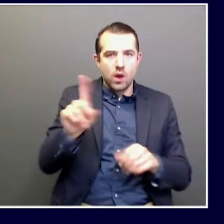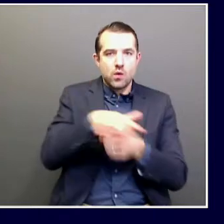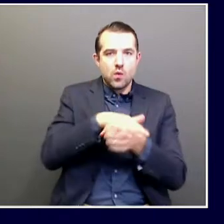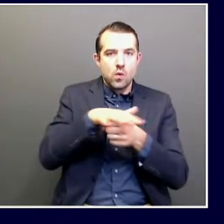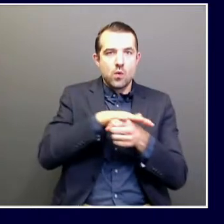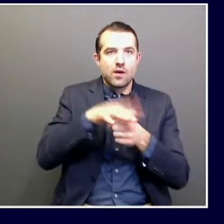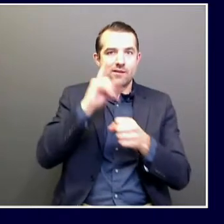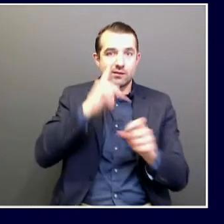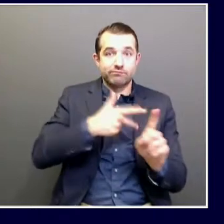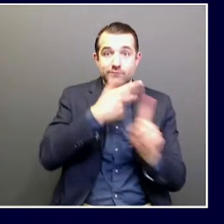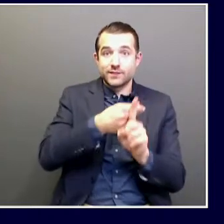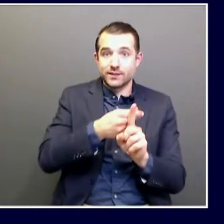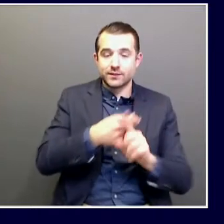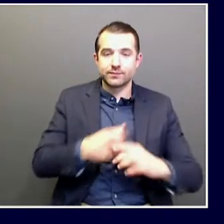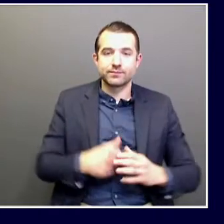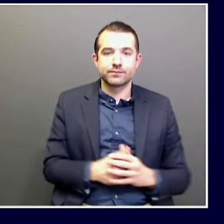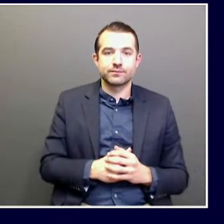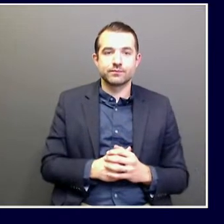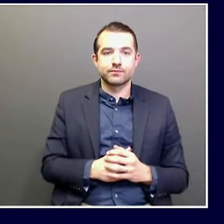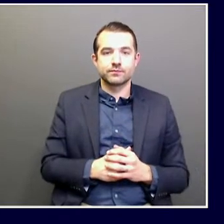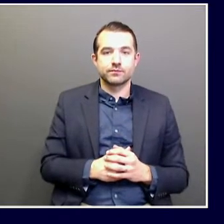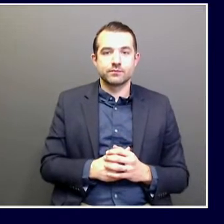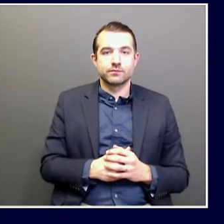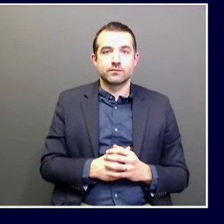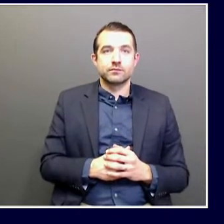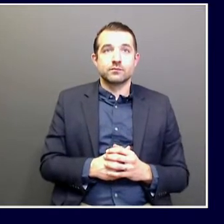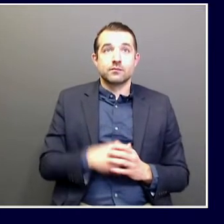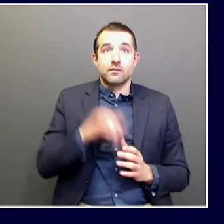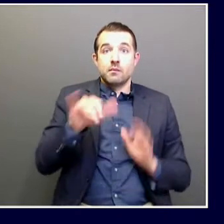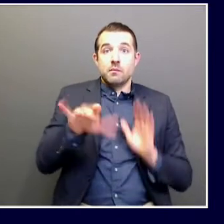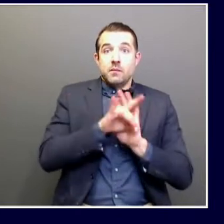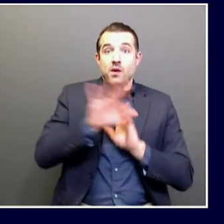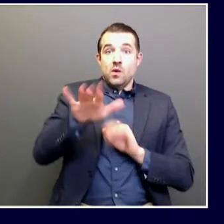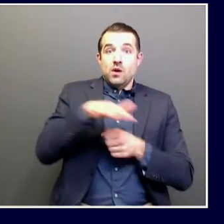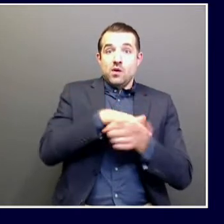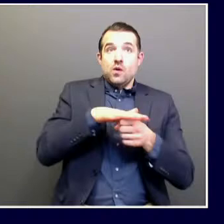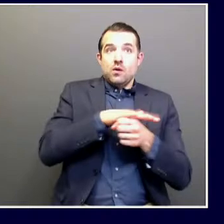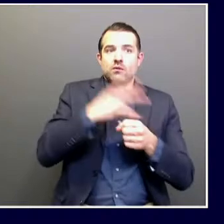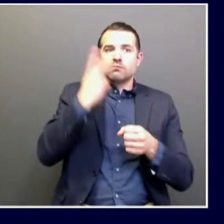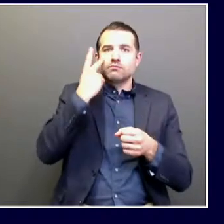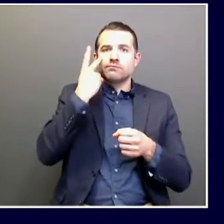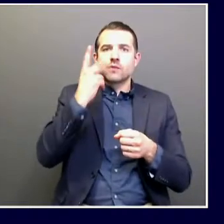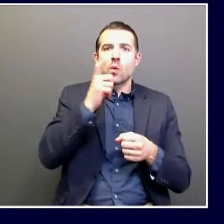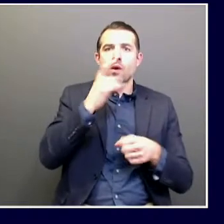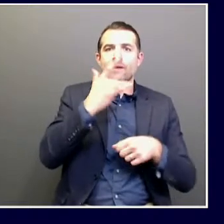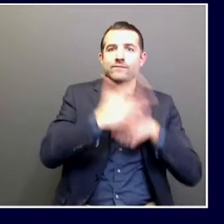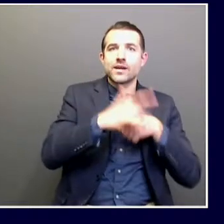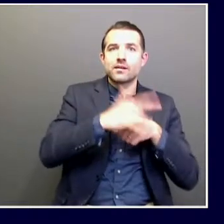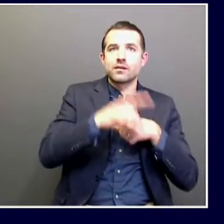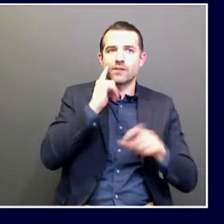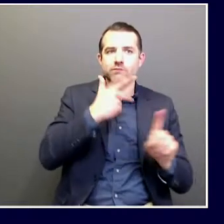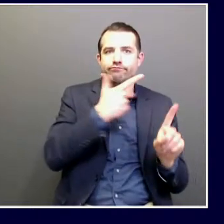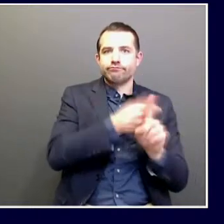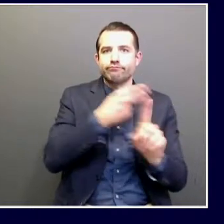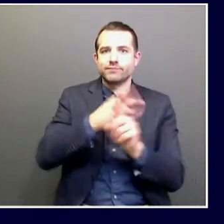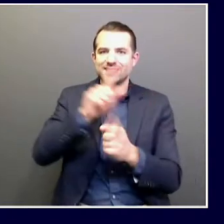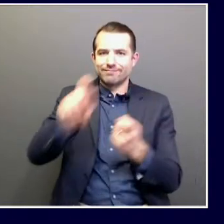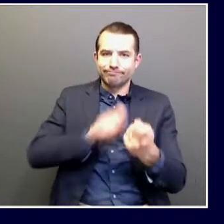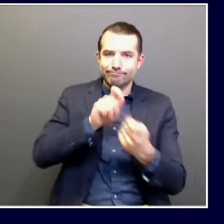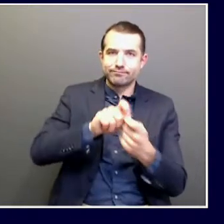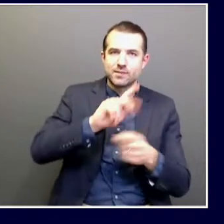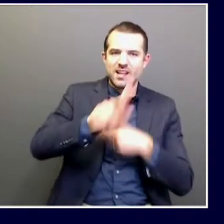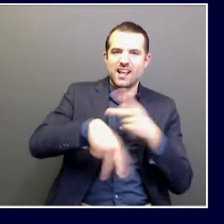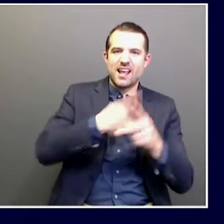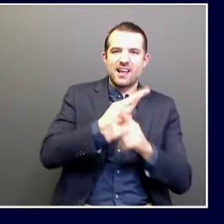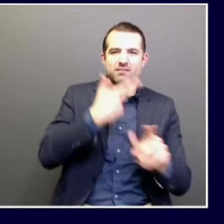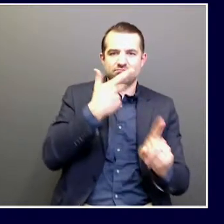sites that are available in your area that are offering the shots that you're looking. So with that, we're going to turn to